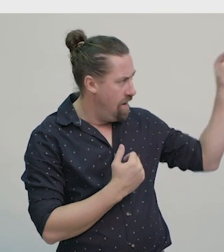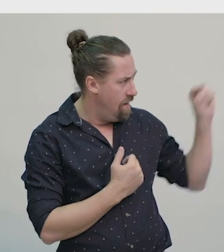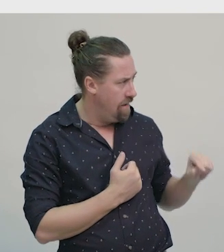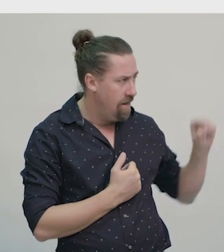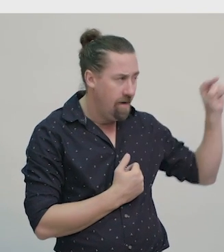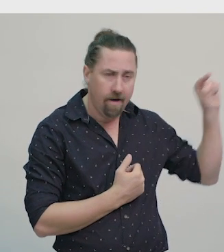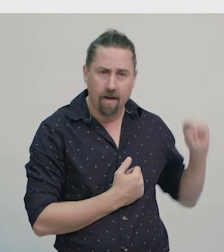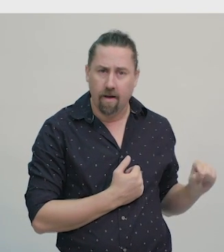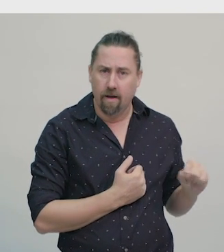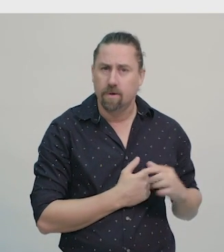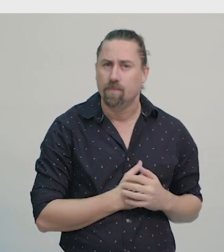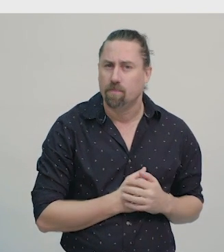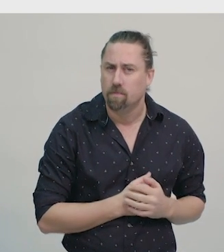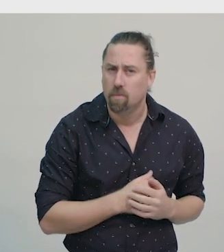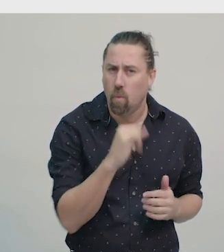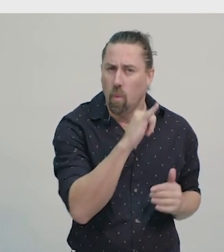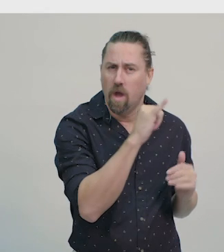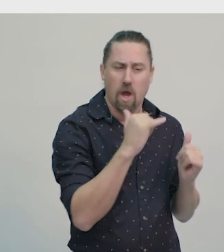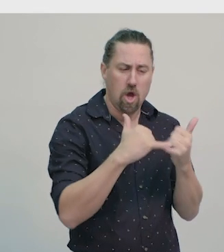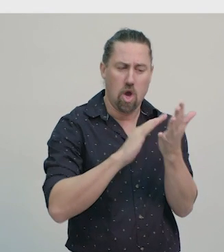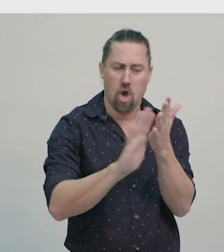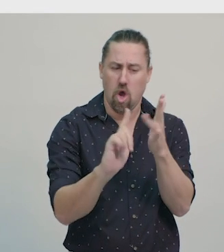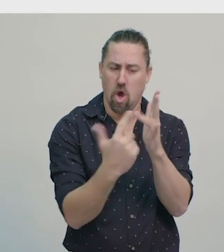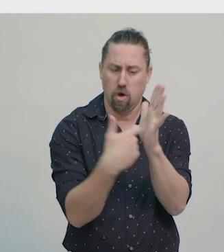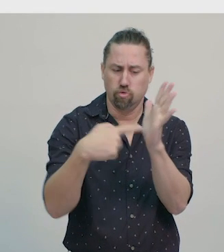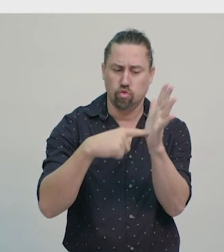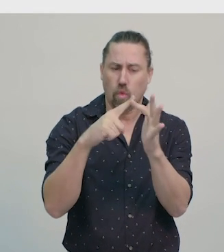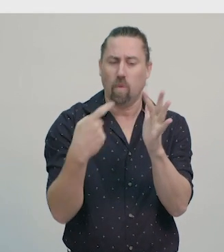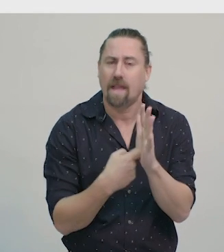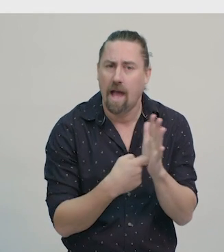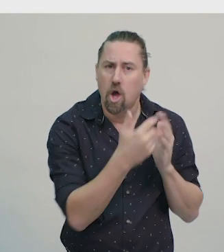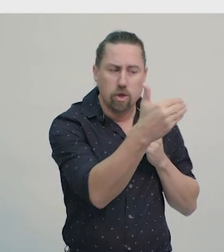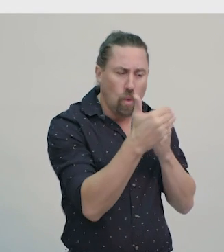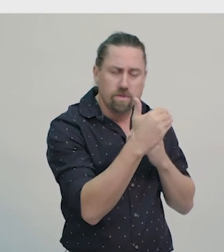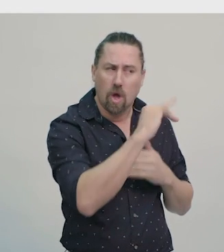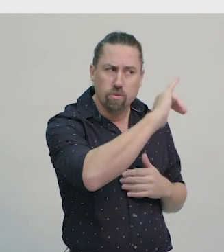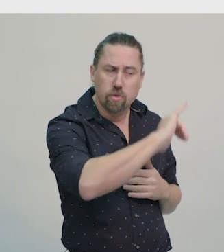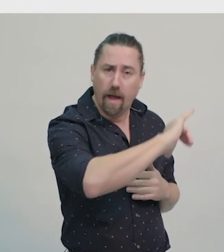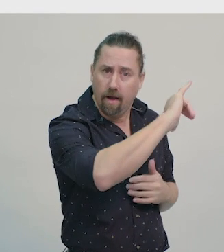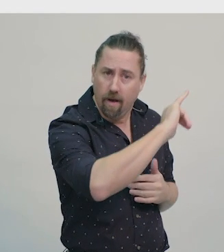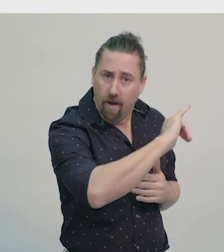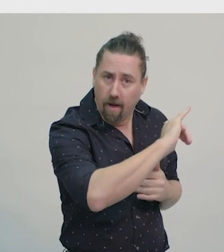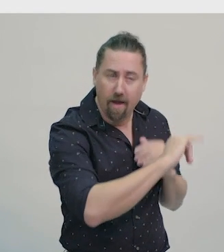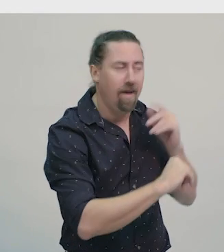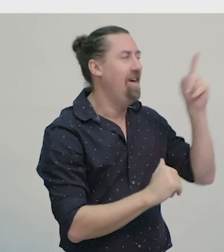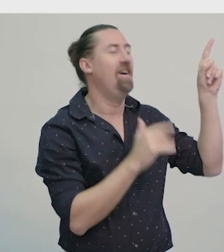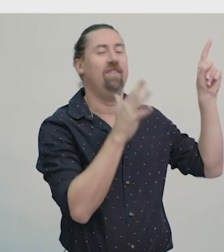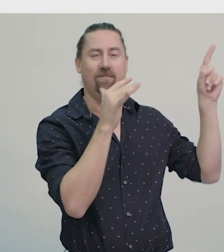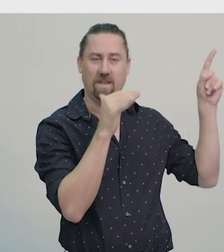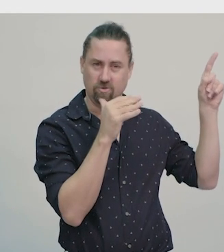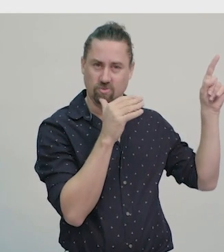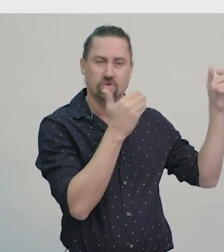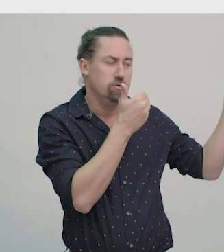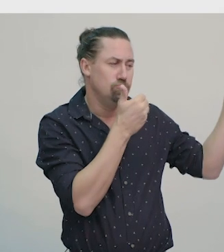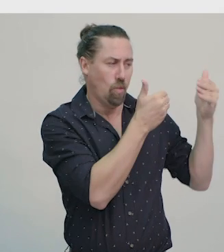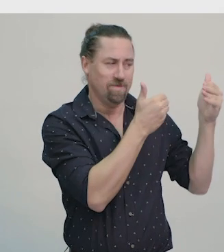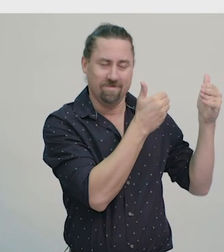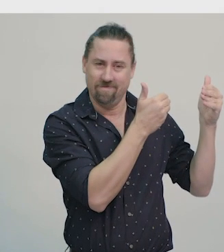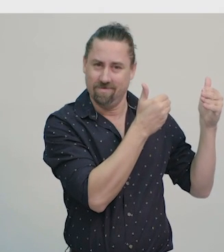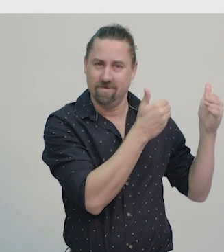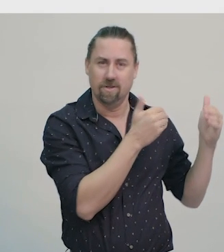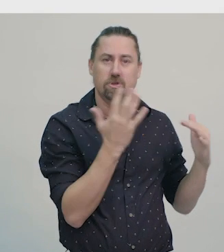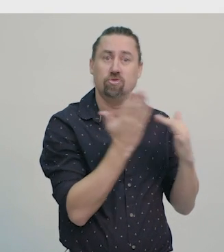other. So when I compare the length of the 2 snakes, there is definitely one that is longer.